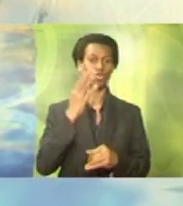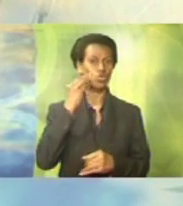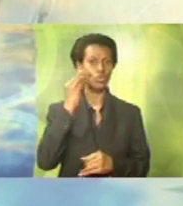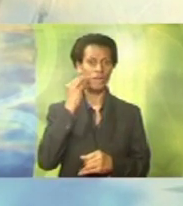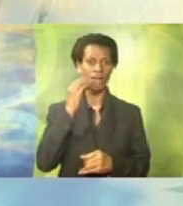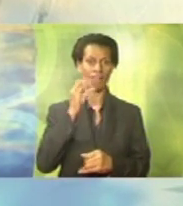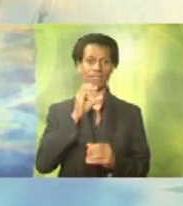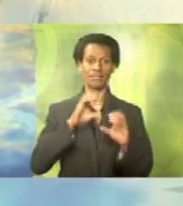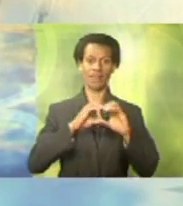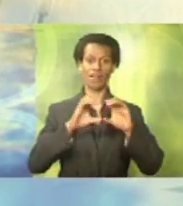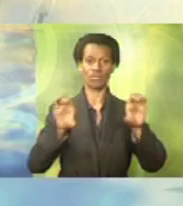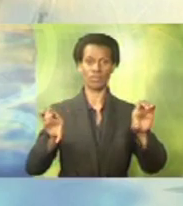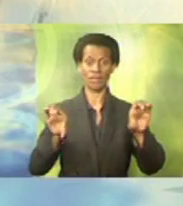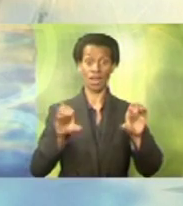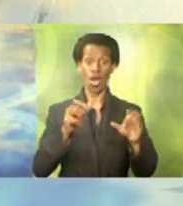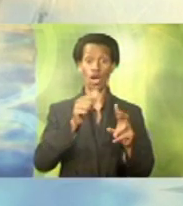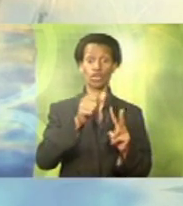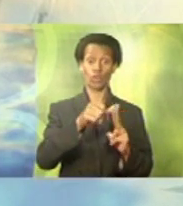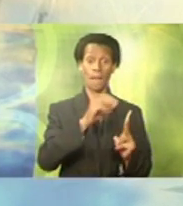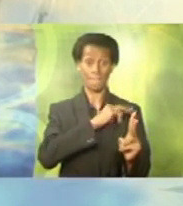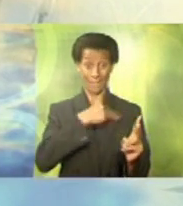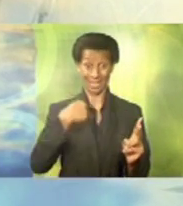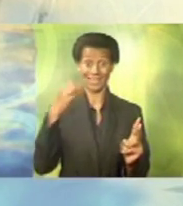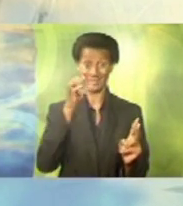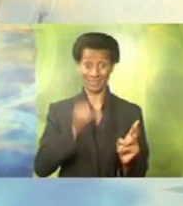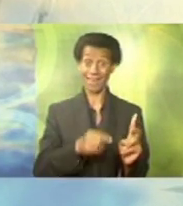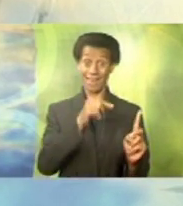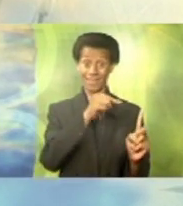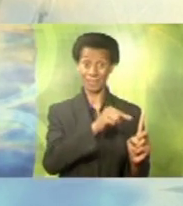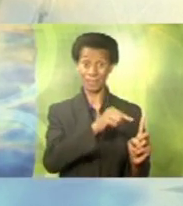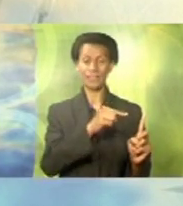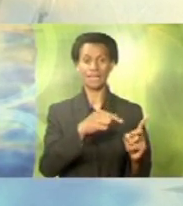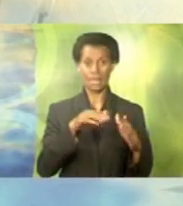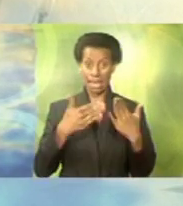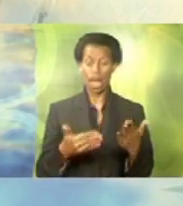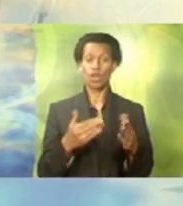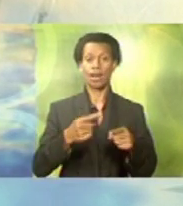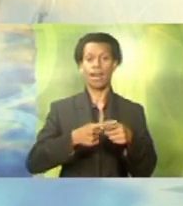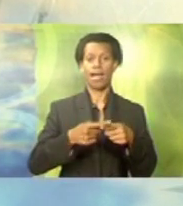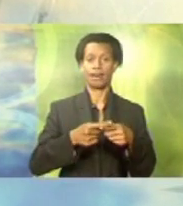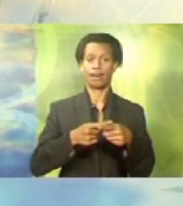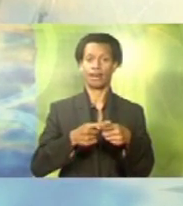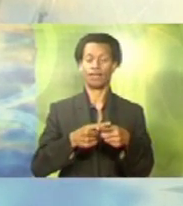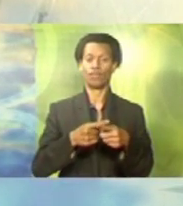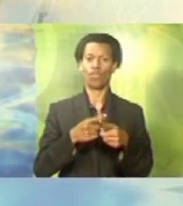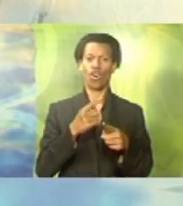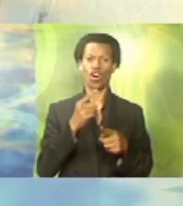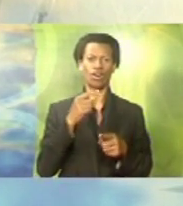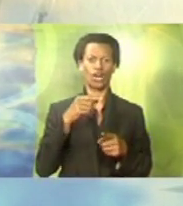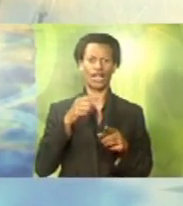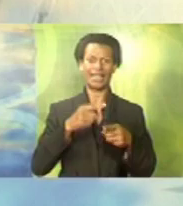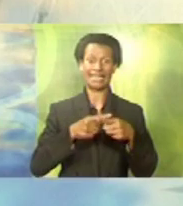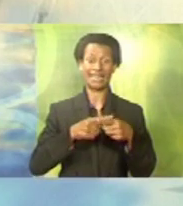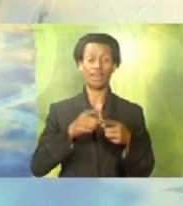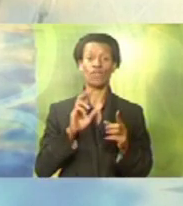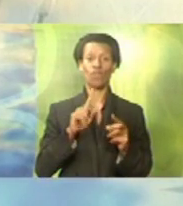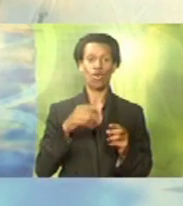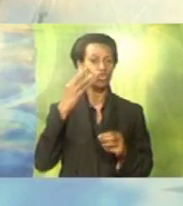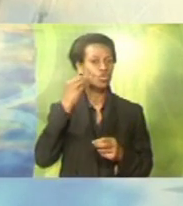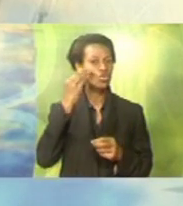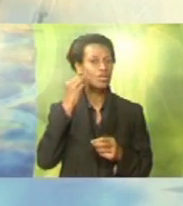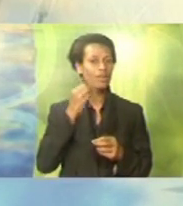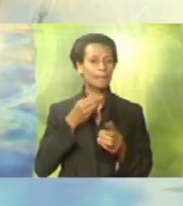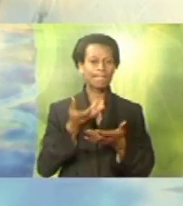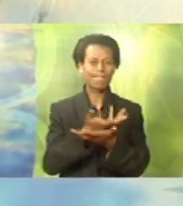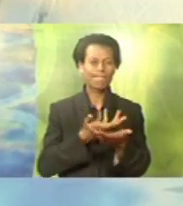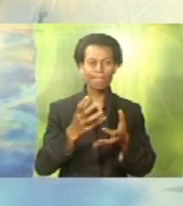Ben Rama, who is also the Minister for the Sugar Portfolio, is currently in London to attend sugar talks and met with Tate & Lyle officials.